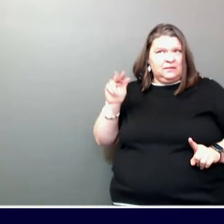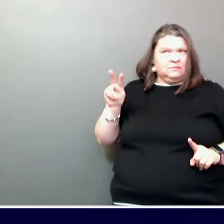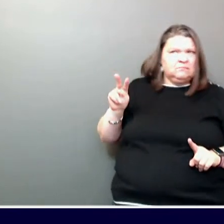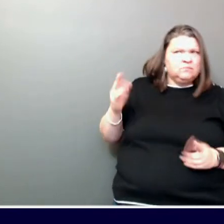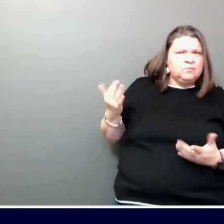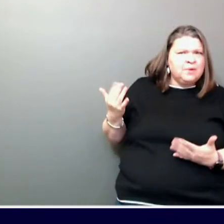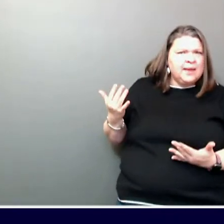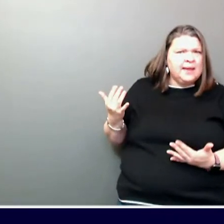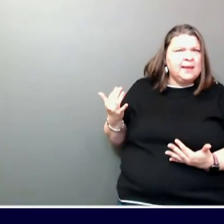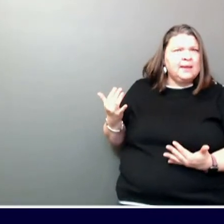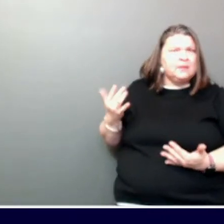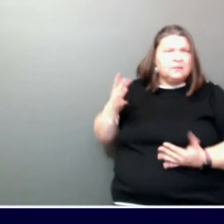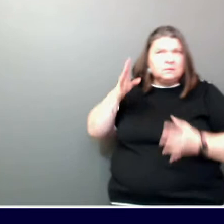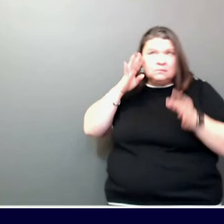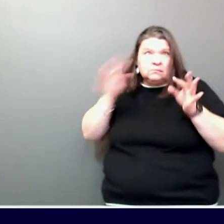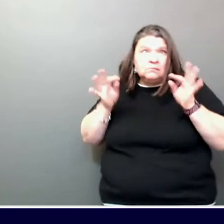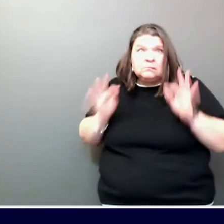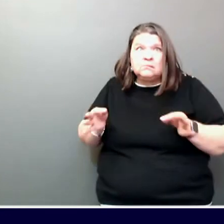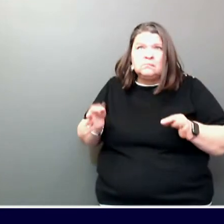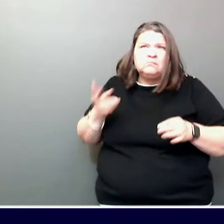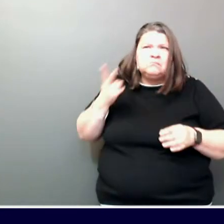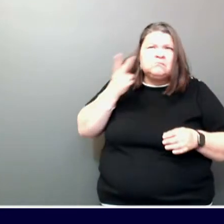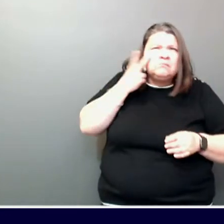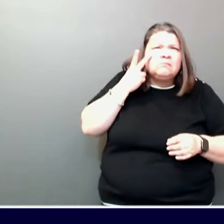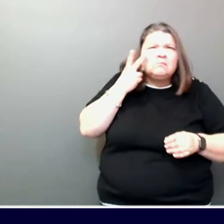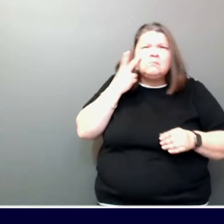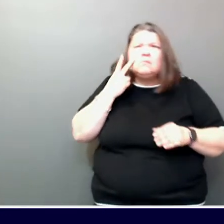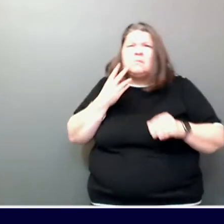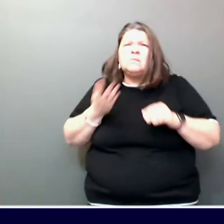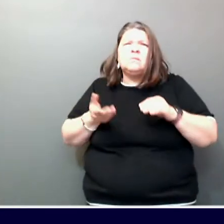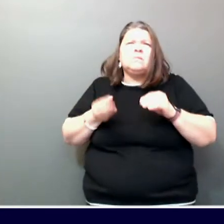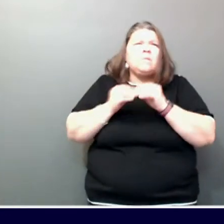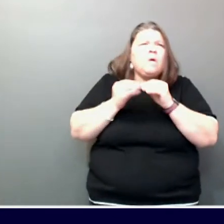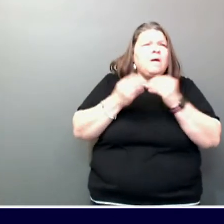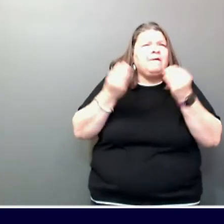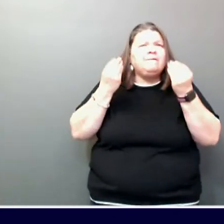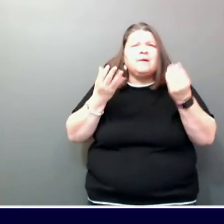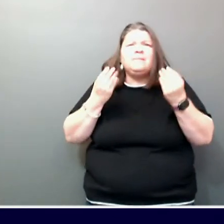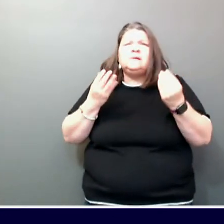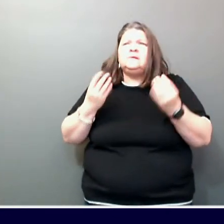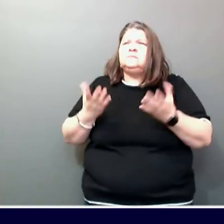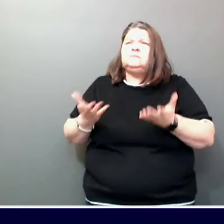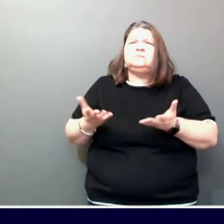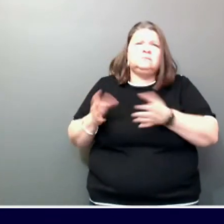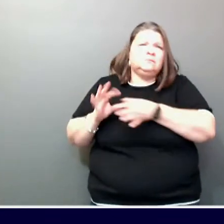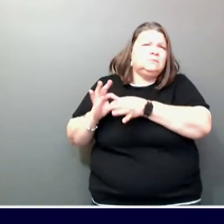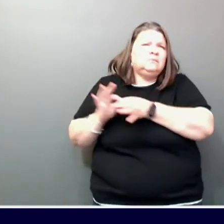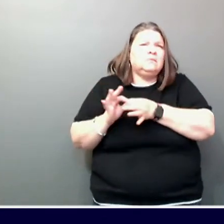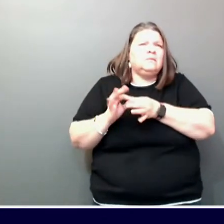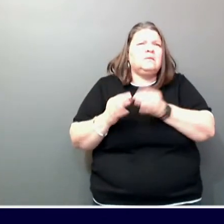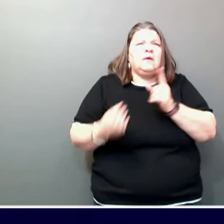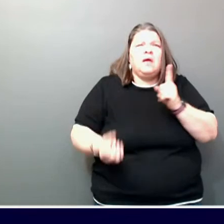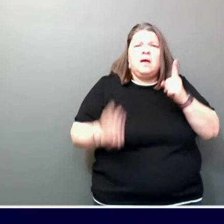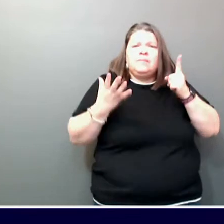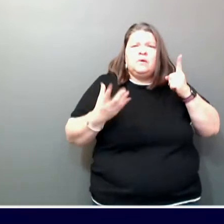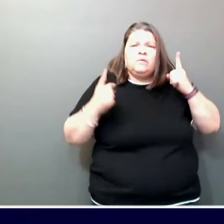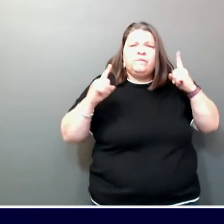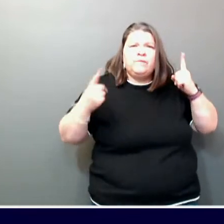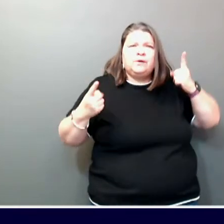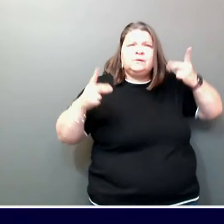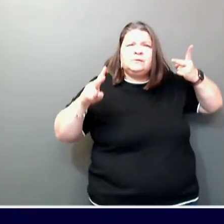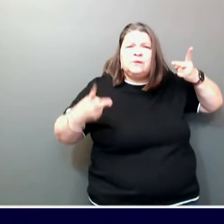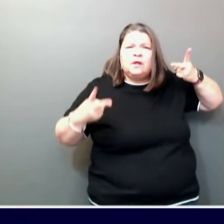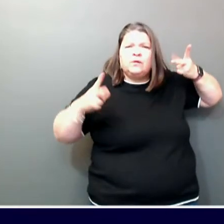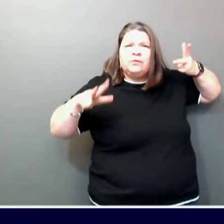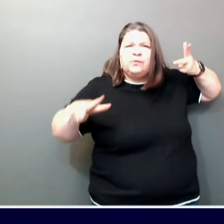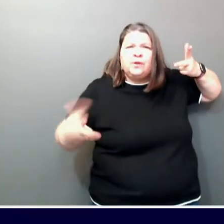if there's more data about what the dosage will be, if the third dose is needed. And I think, we thought